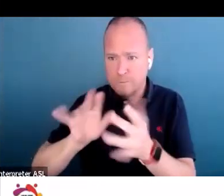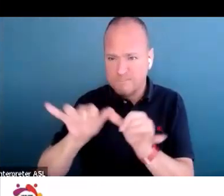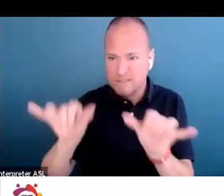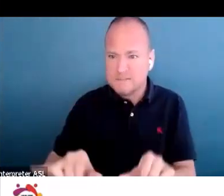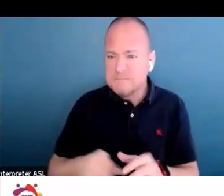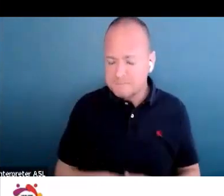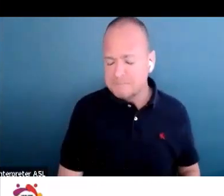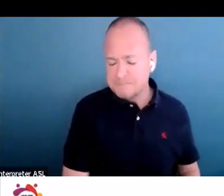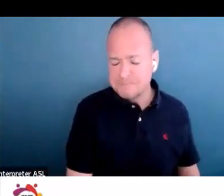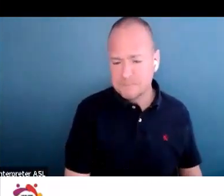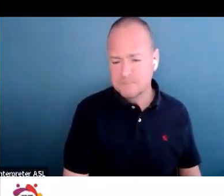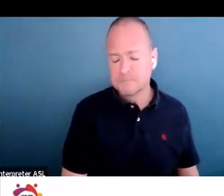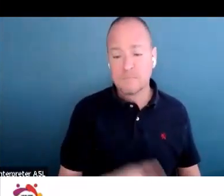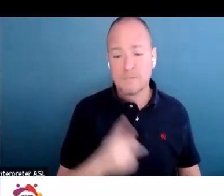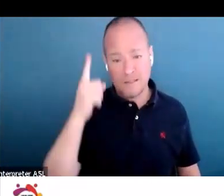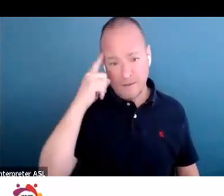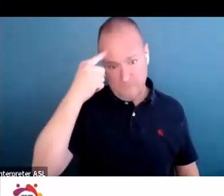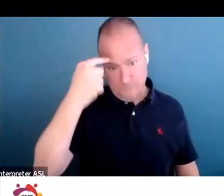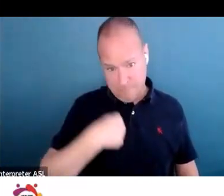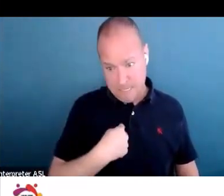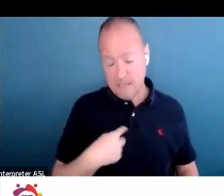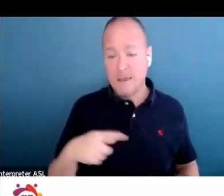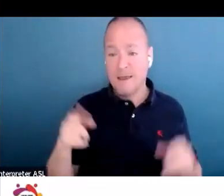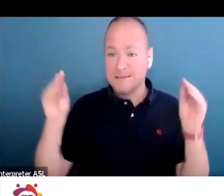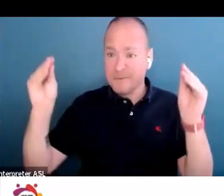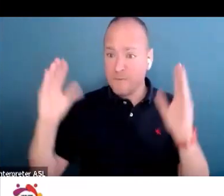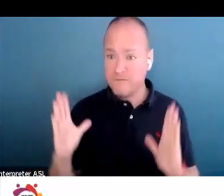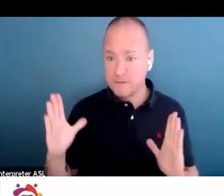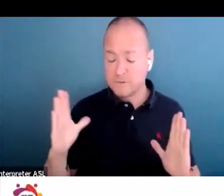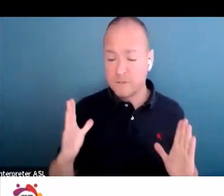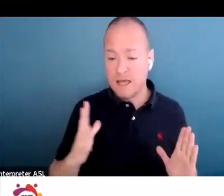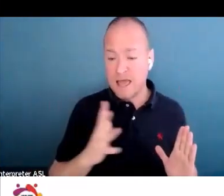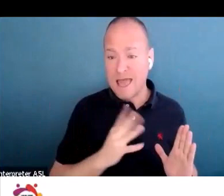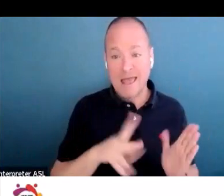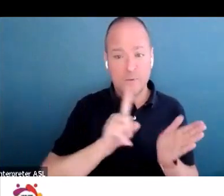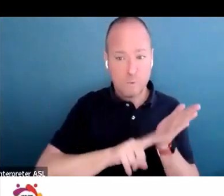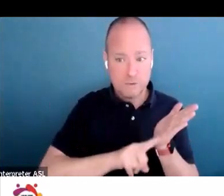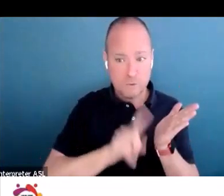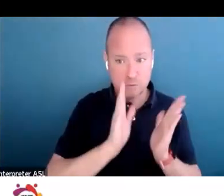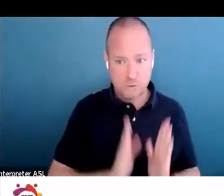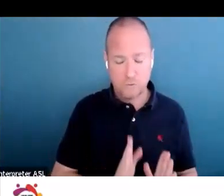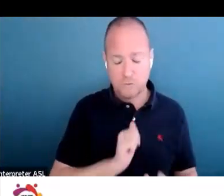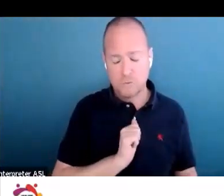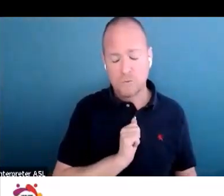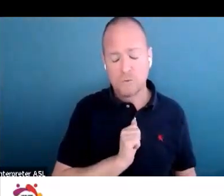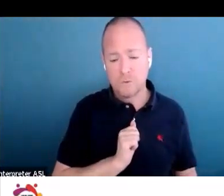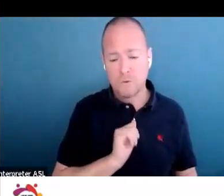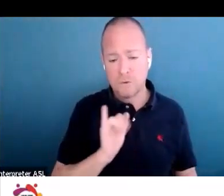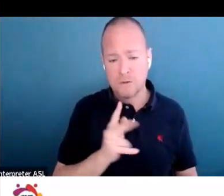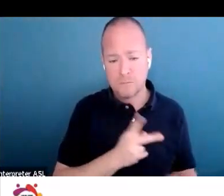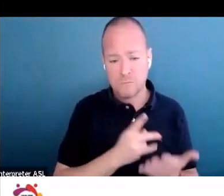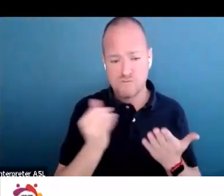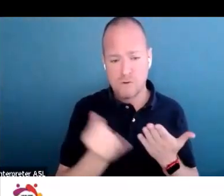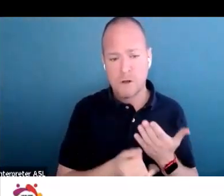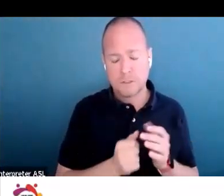I think for me, as a professor and as a researcher, this project